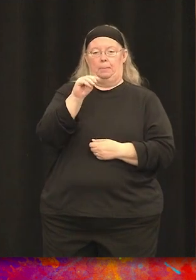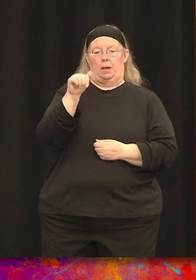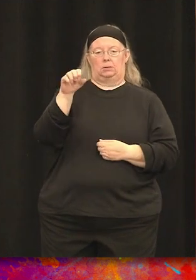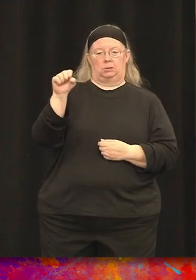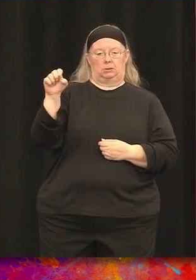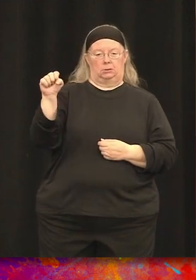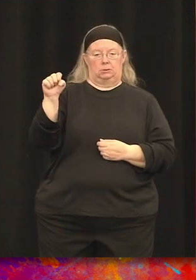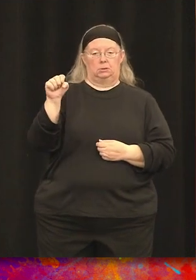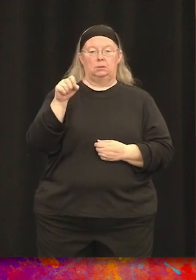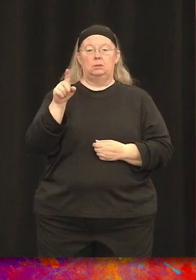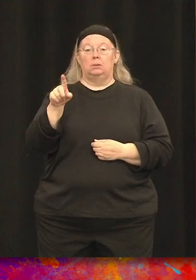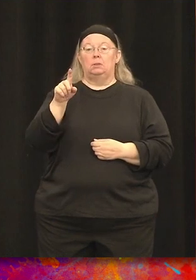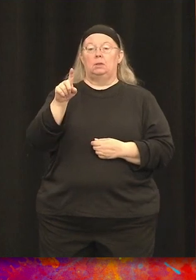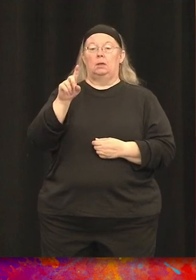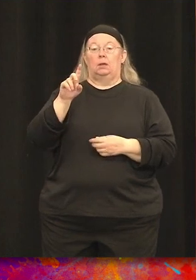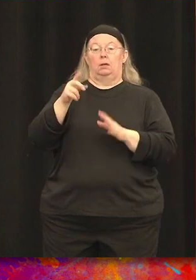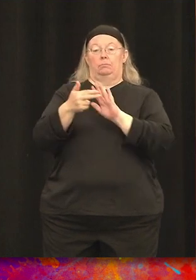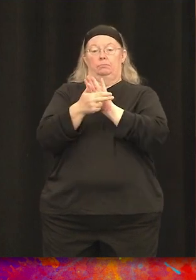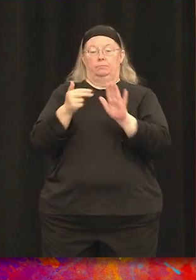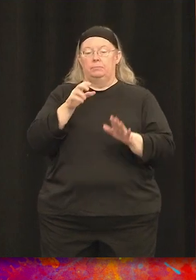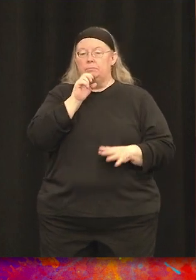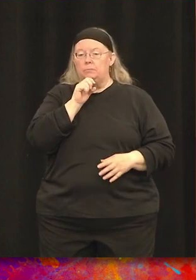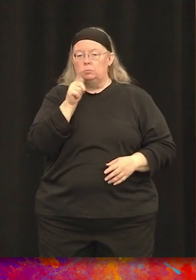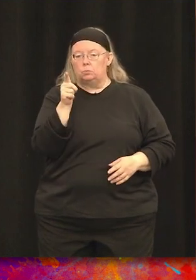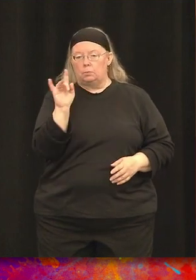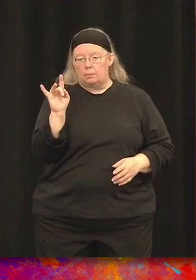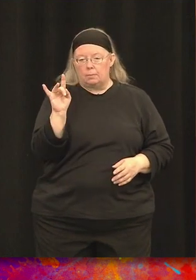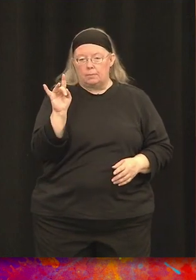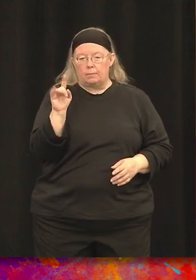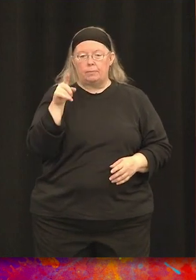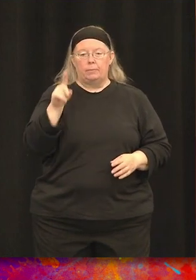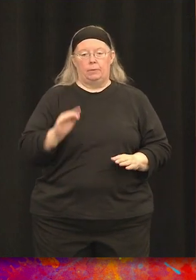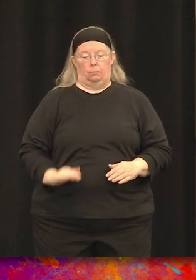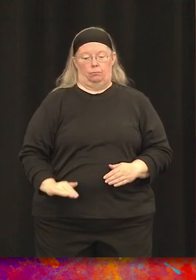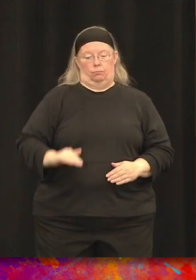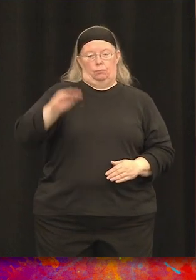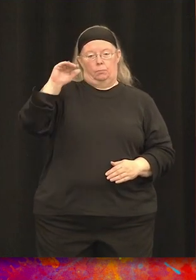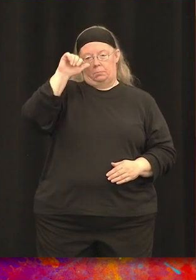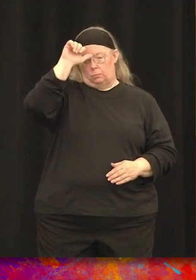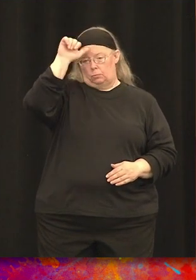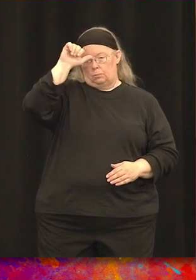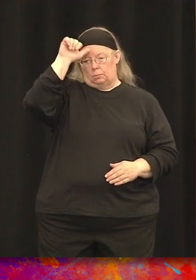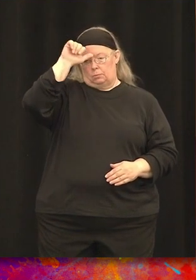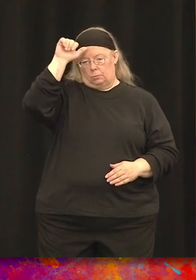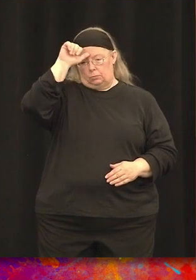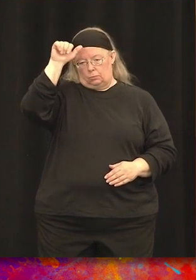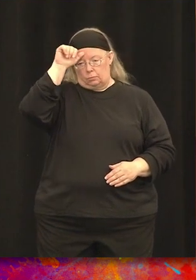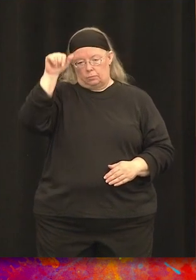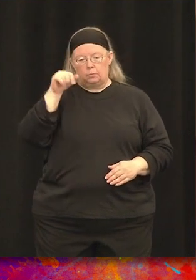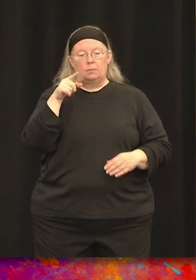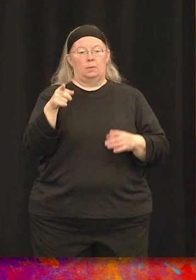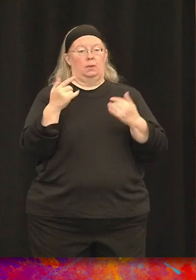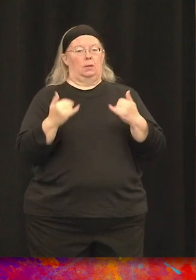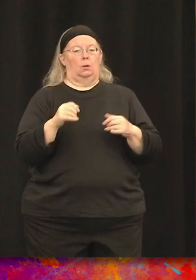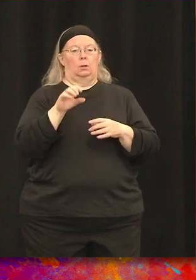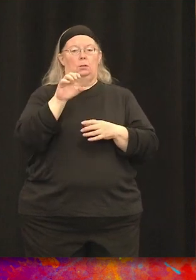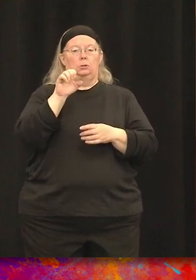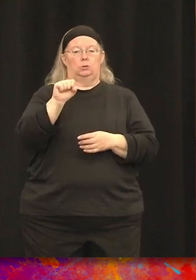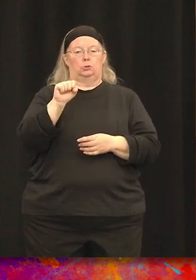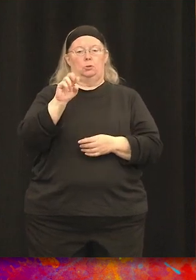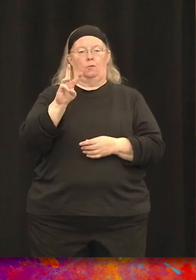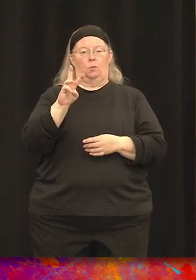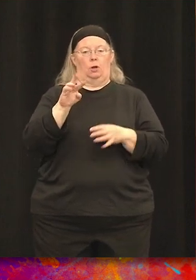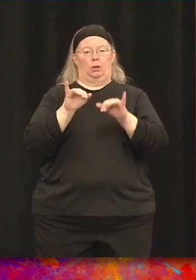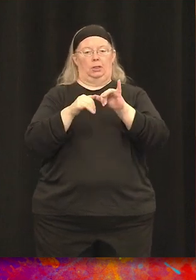and raised in Mumbai, India. He worked as a software engineer for 30 years. Mani also recently received